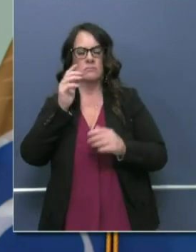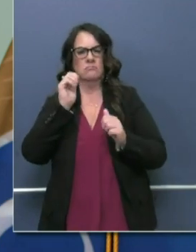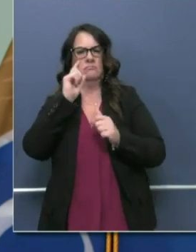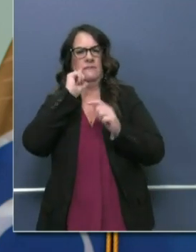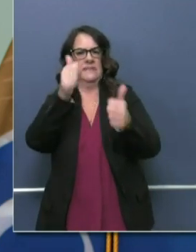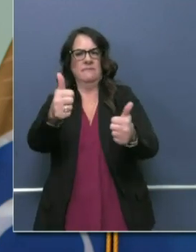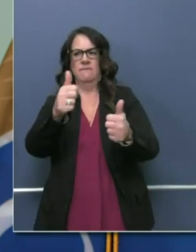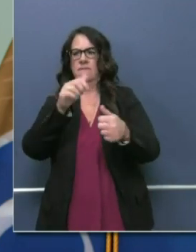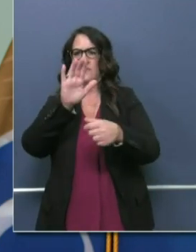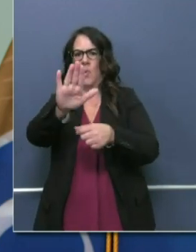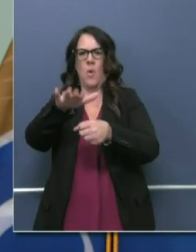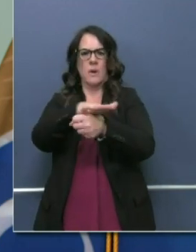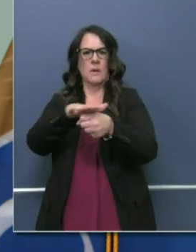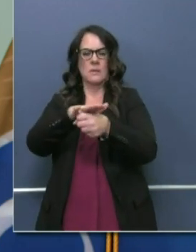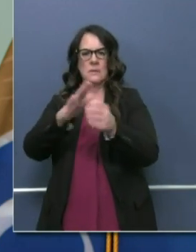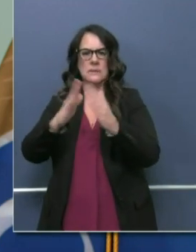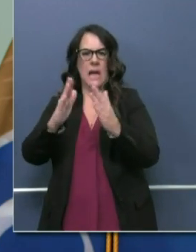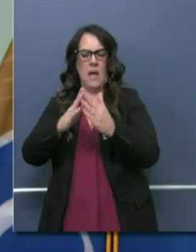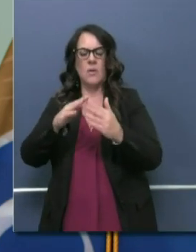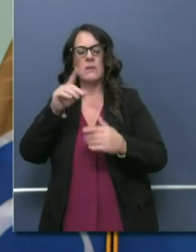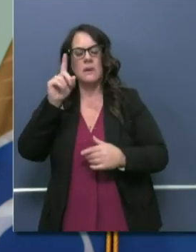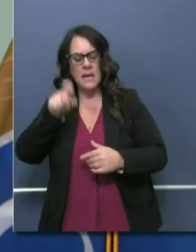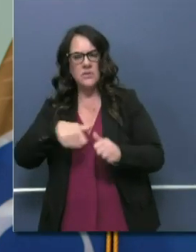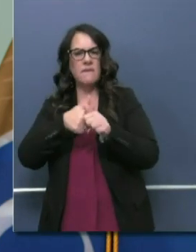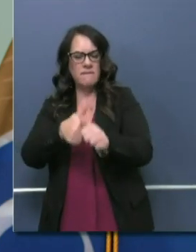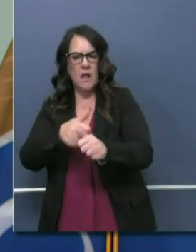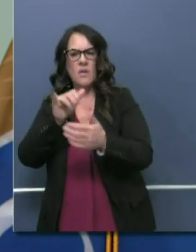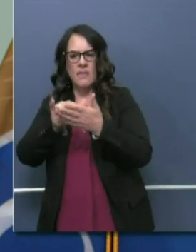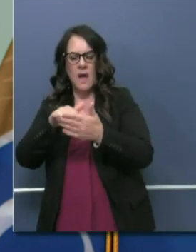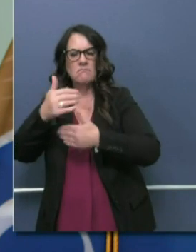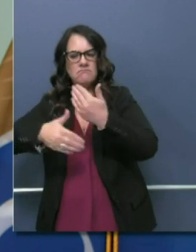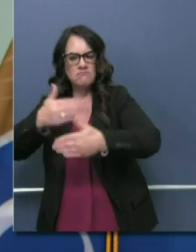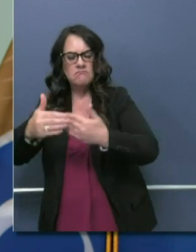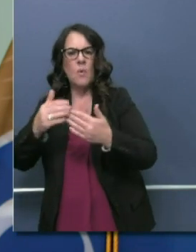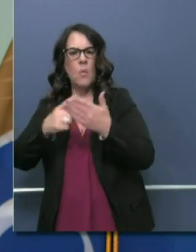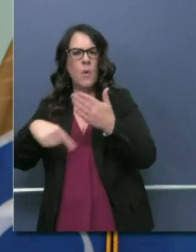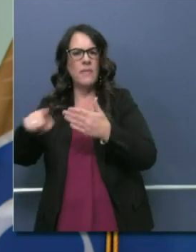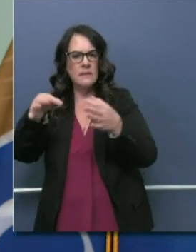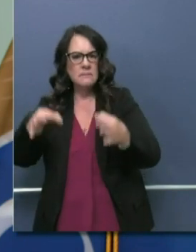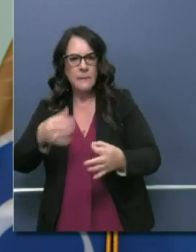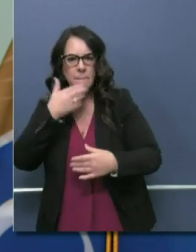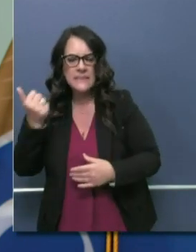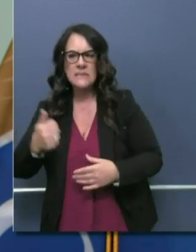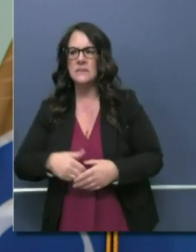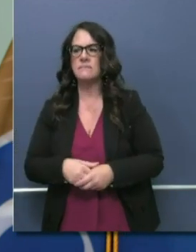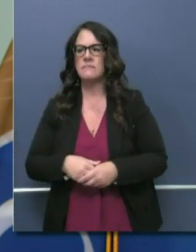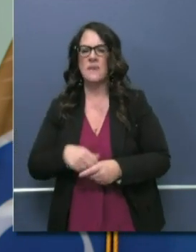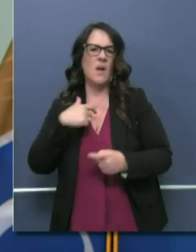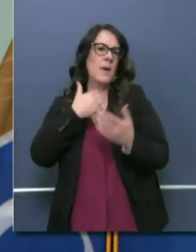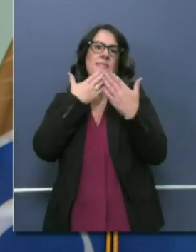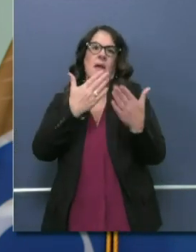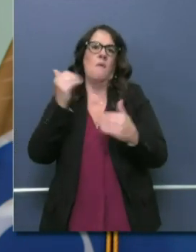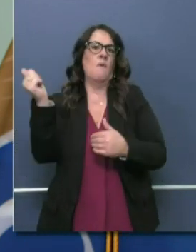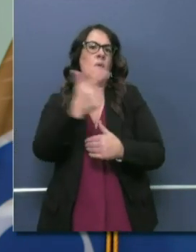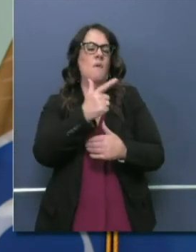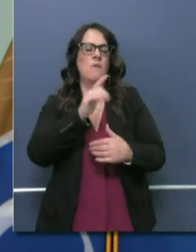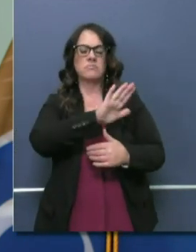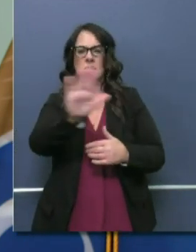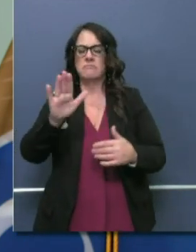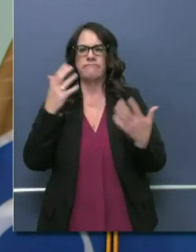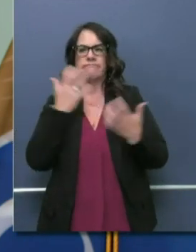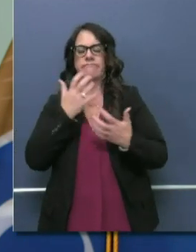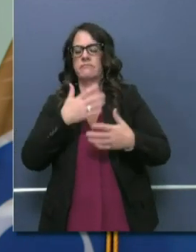the state. And I just want to thank everybody for their collaborative spirit and their hard work over the last few weeks of really putting